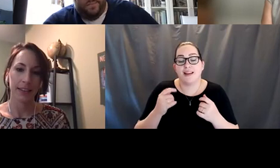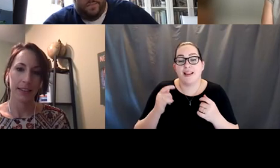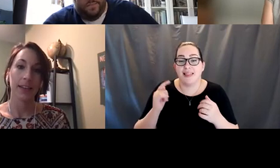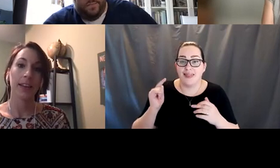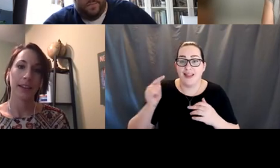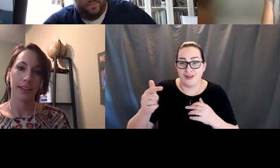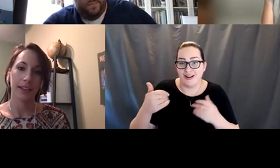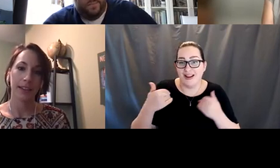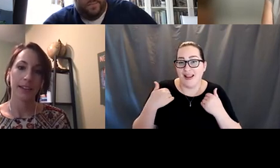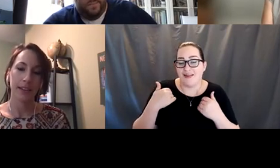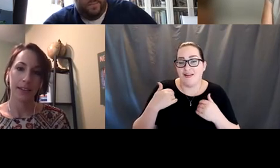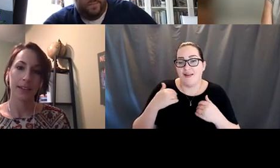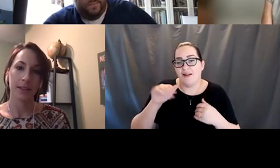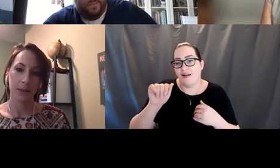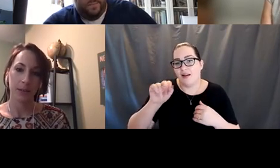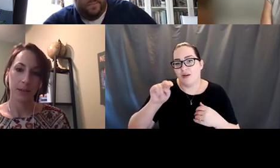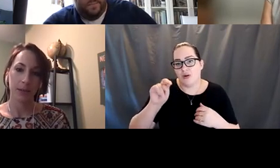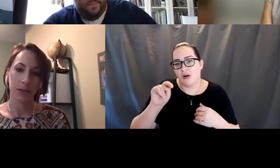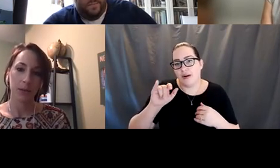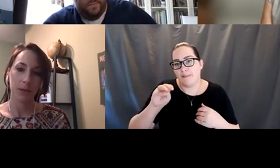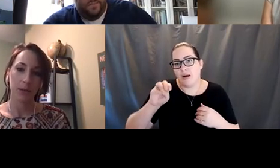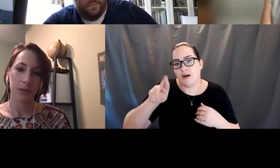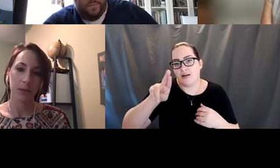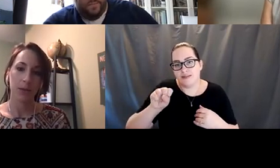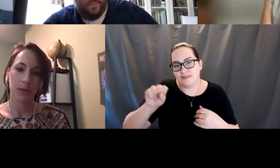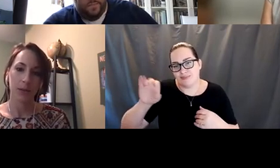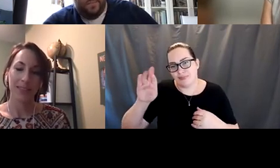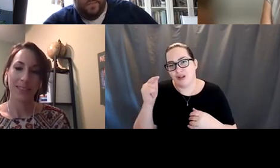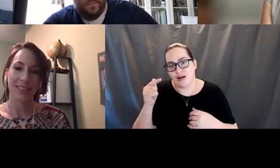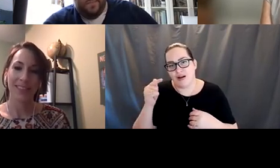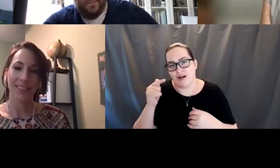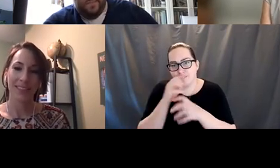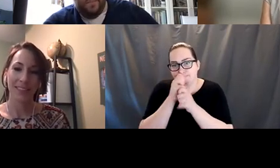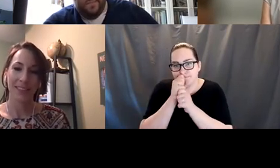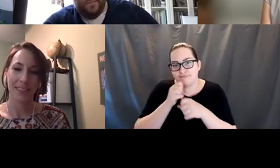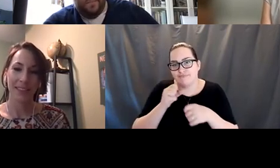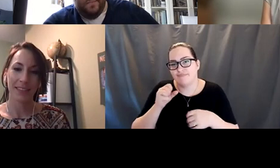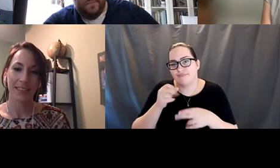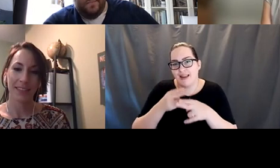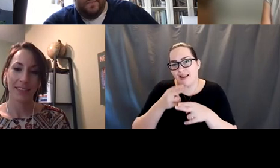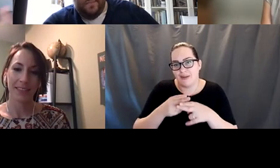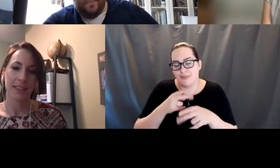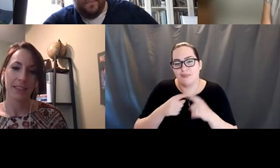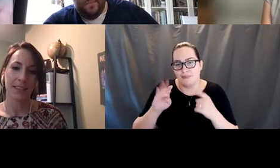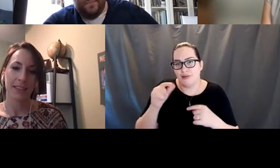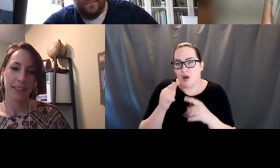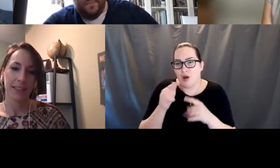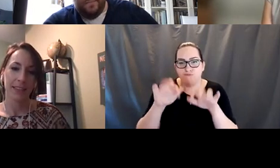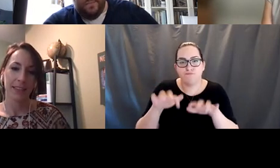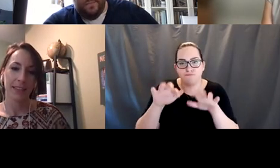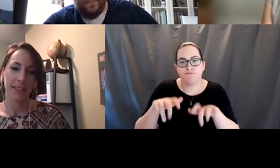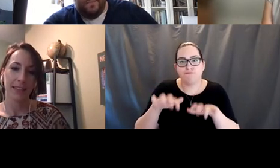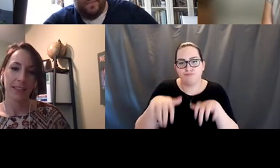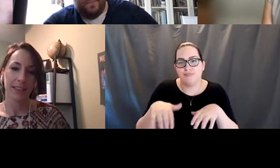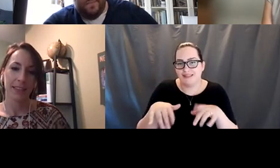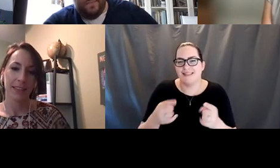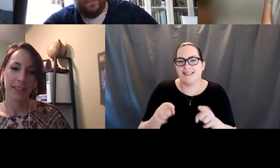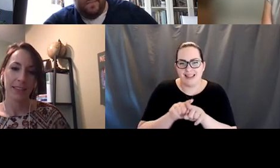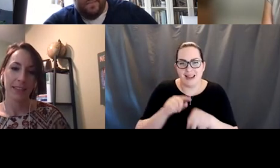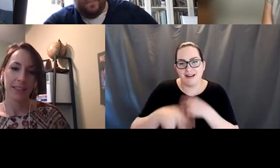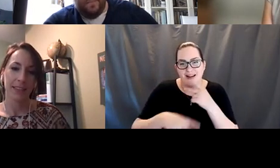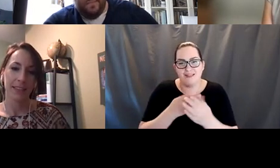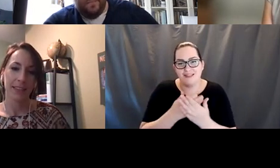At one point, Lauren, you said in your talk, you mentioned how you were thinking about the ways in which your work connects out to the future. Like, is this going to be